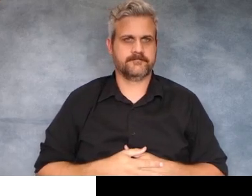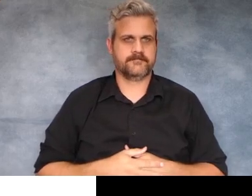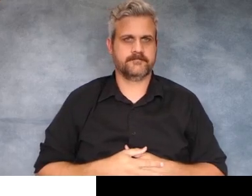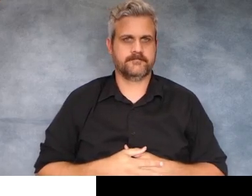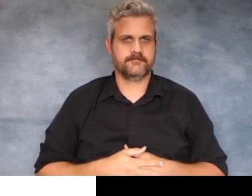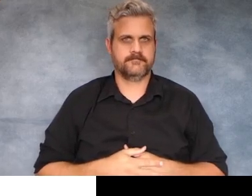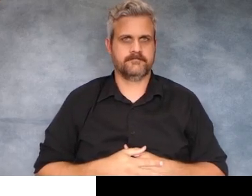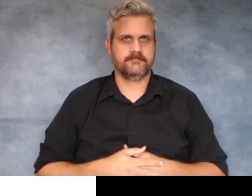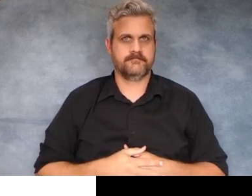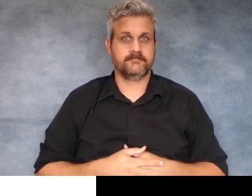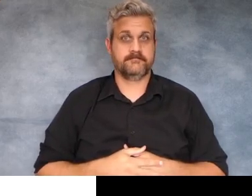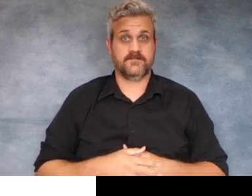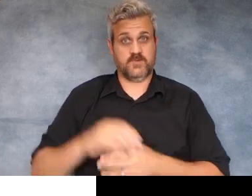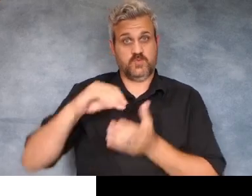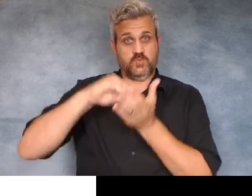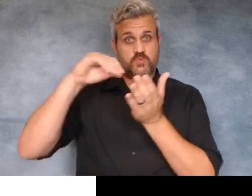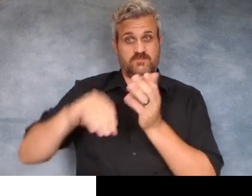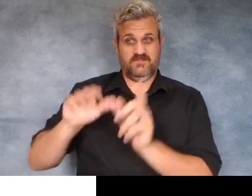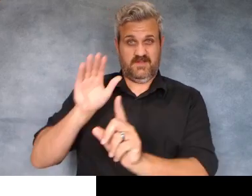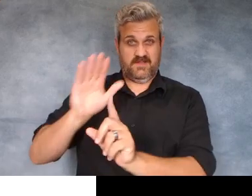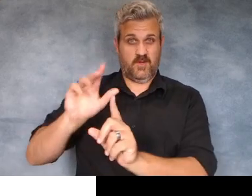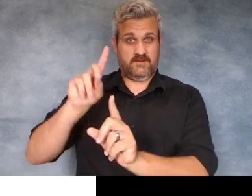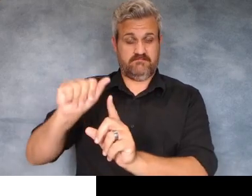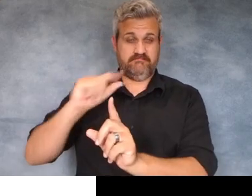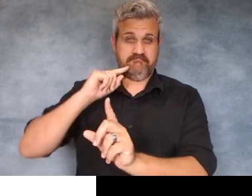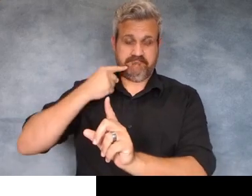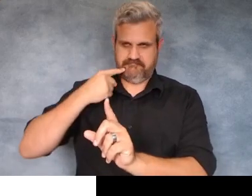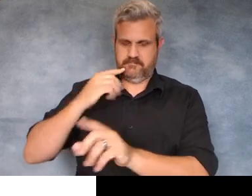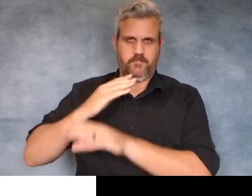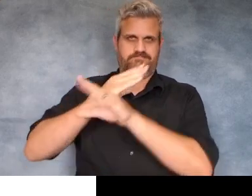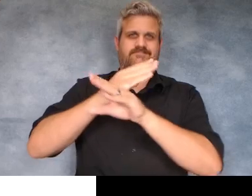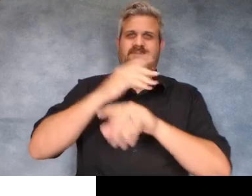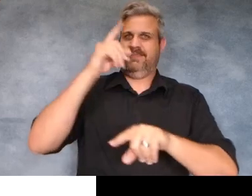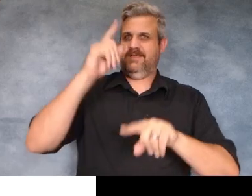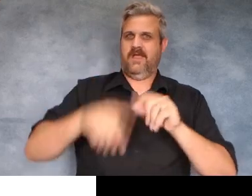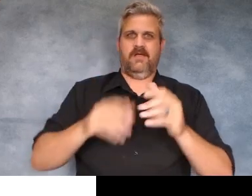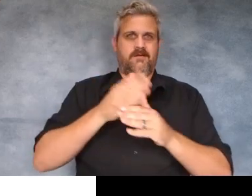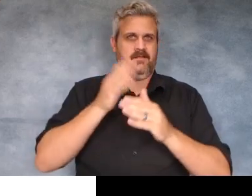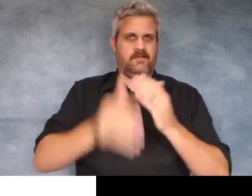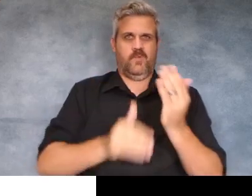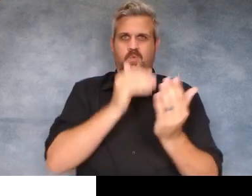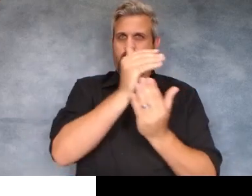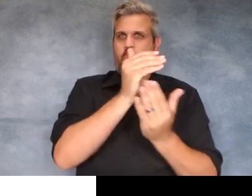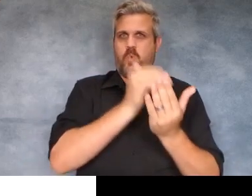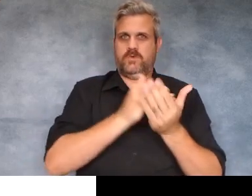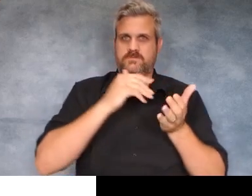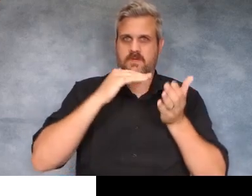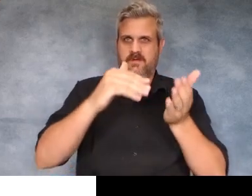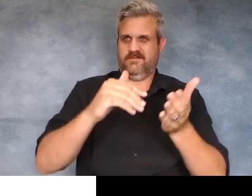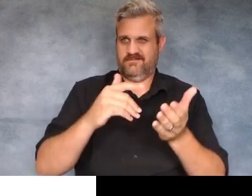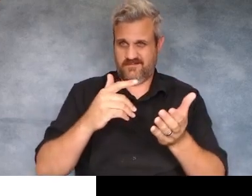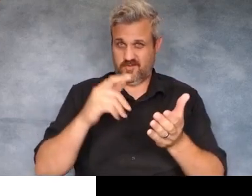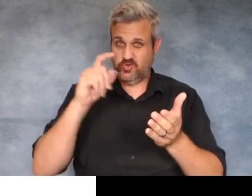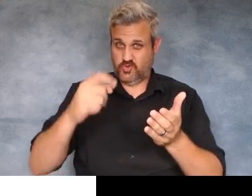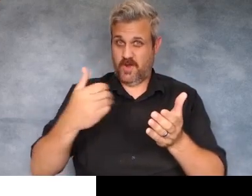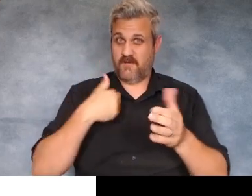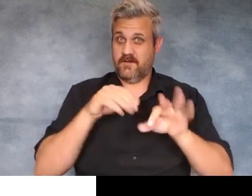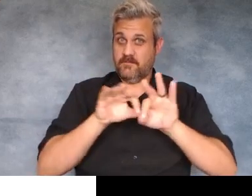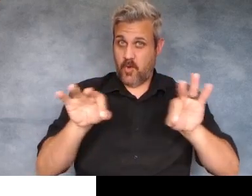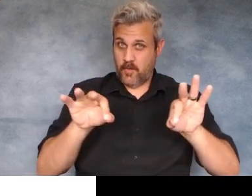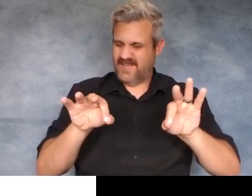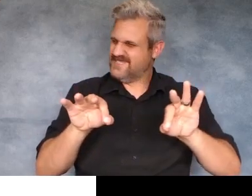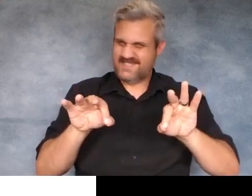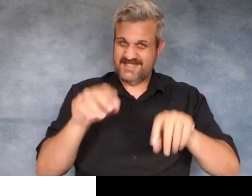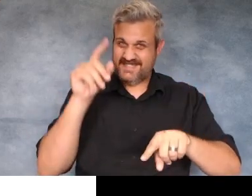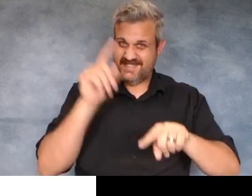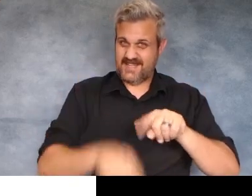If the severity of the student's disability prevents them from completing a course of study leading to a high school diploma, then an alternative course